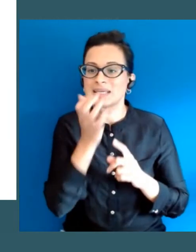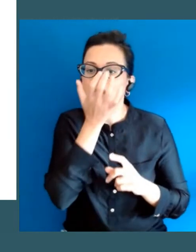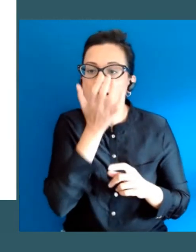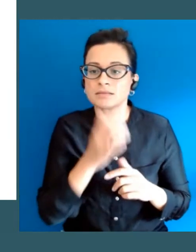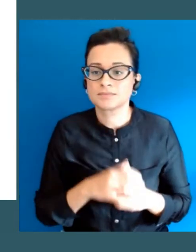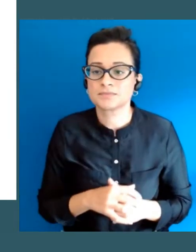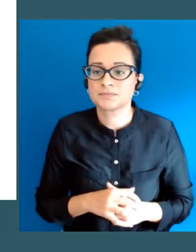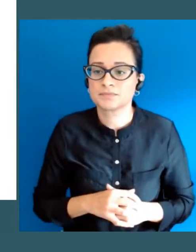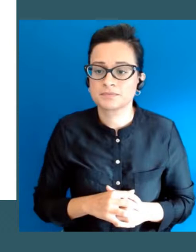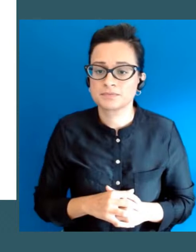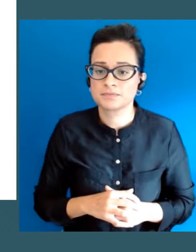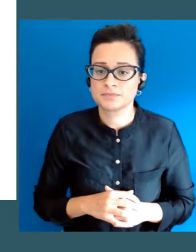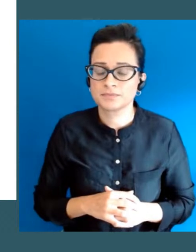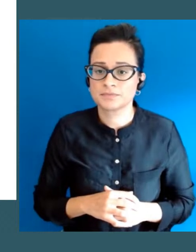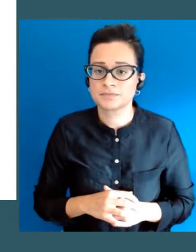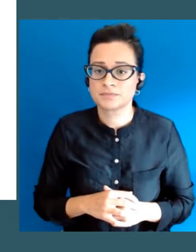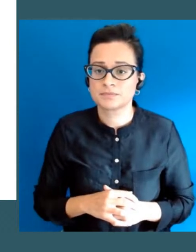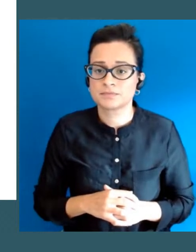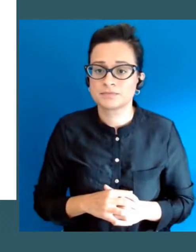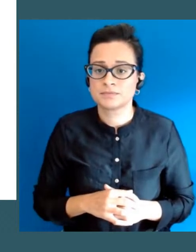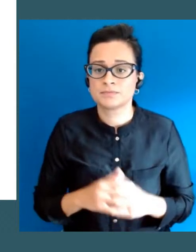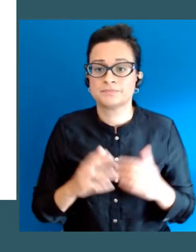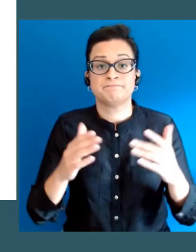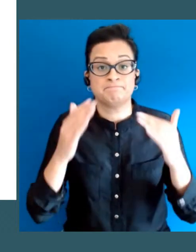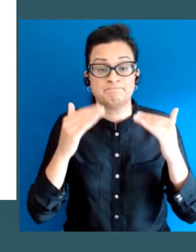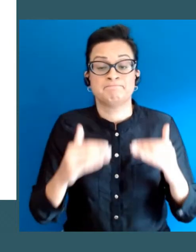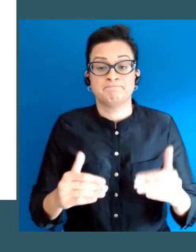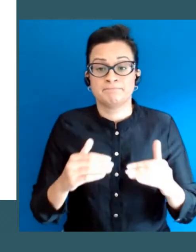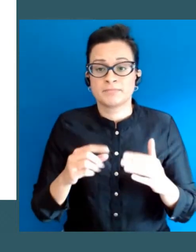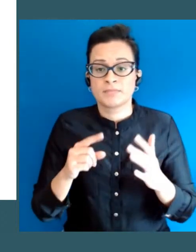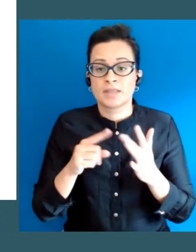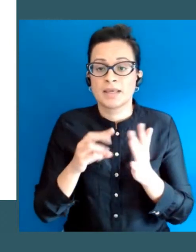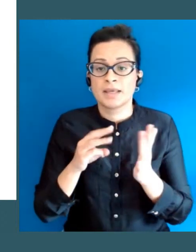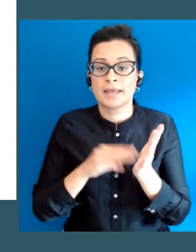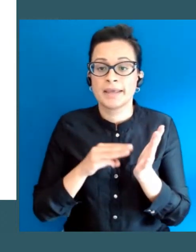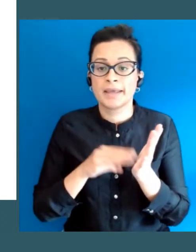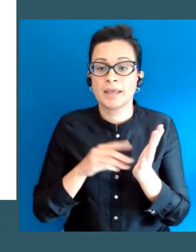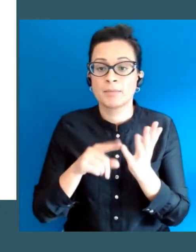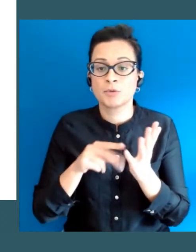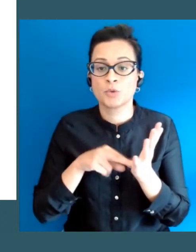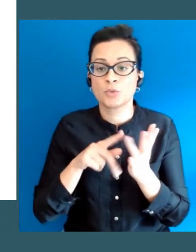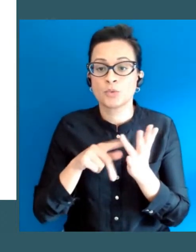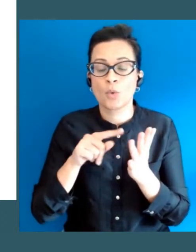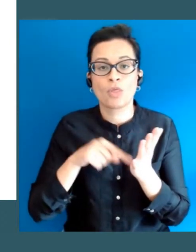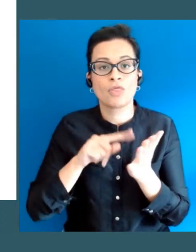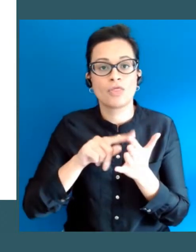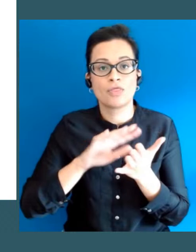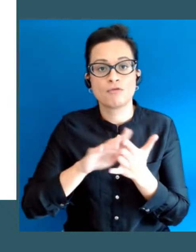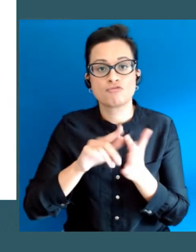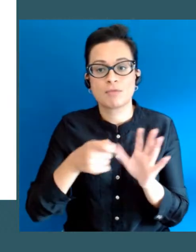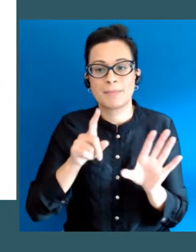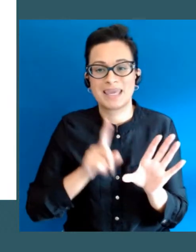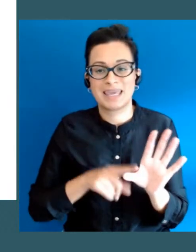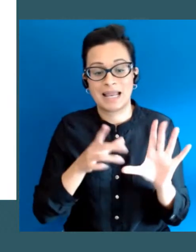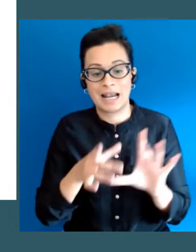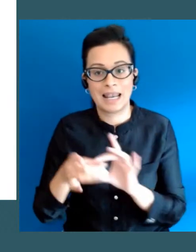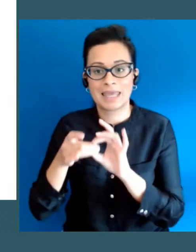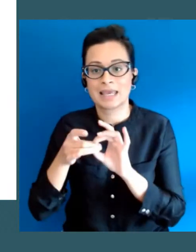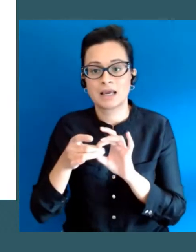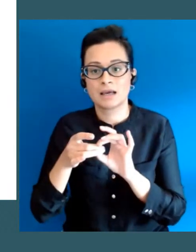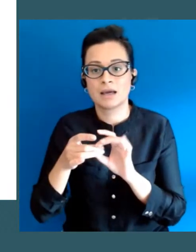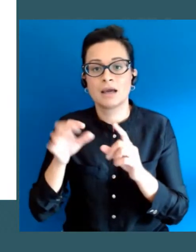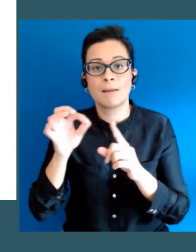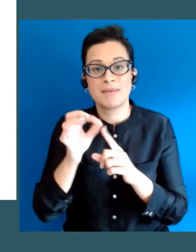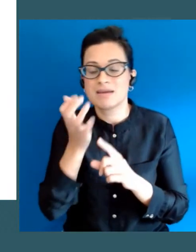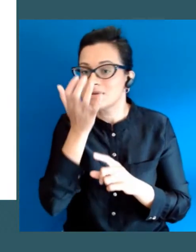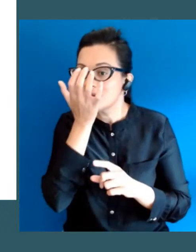As opposed to that, immunotherapy to peanuts offers a chance of making an active